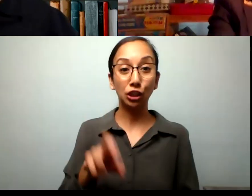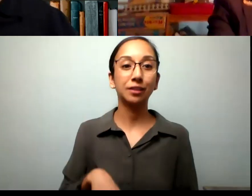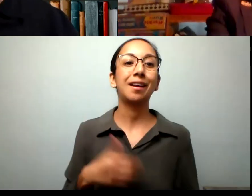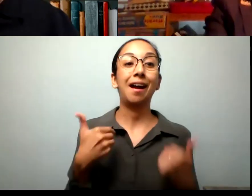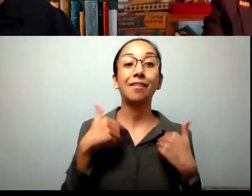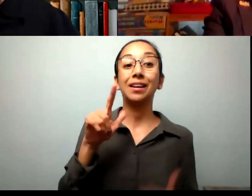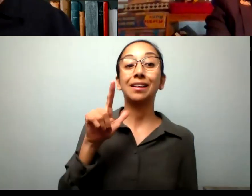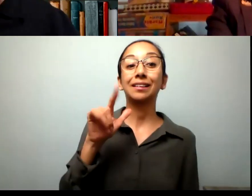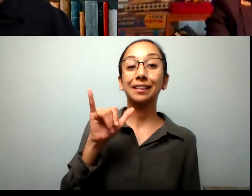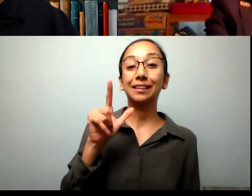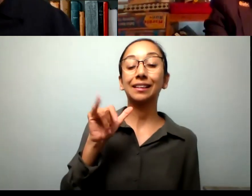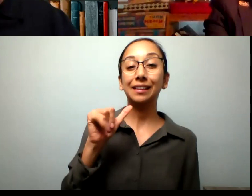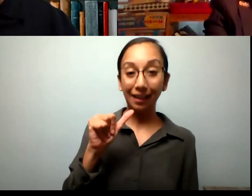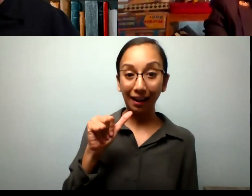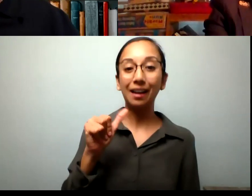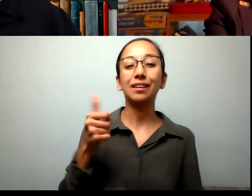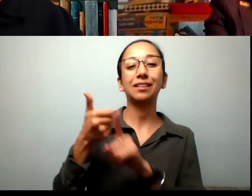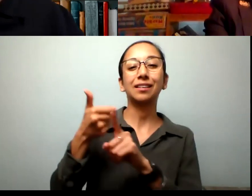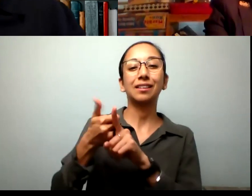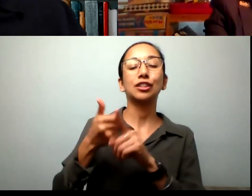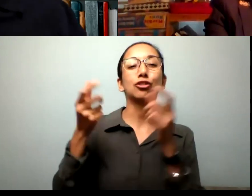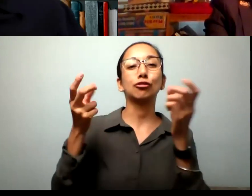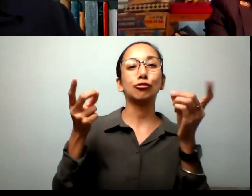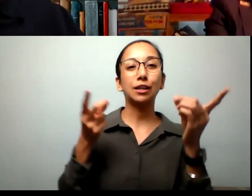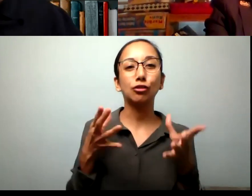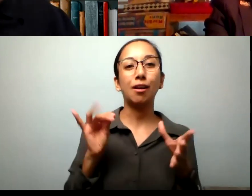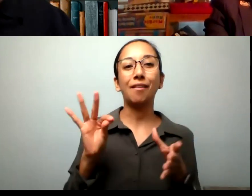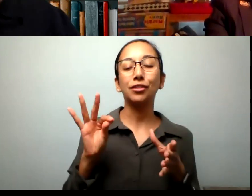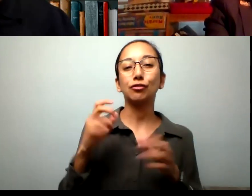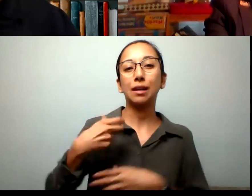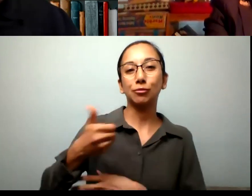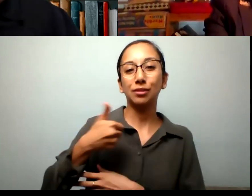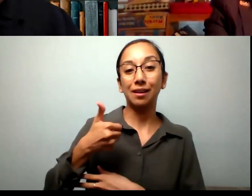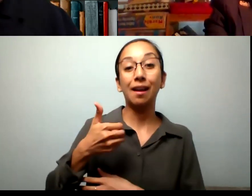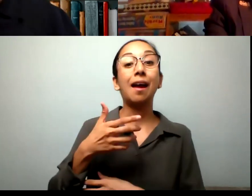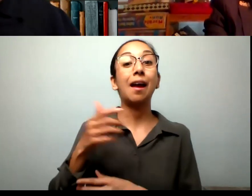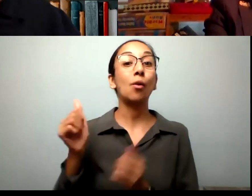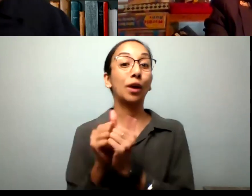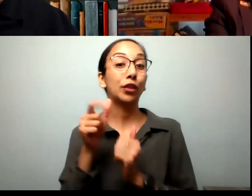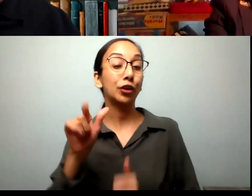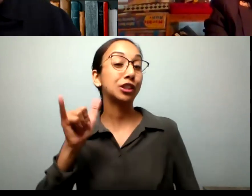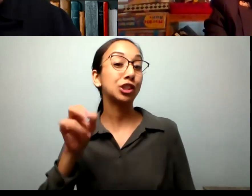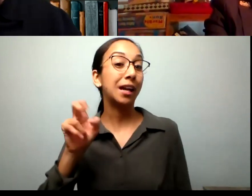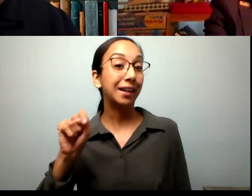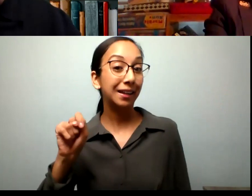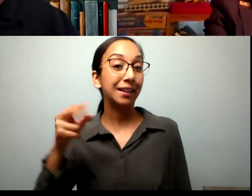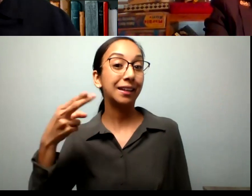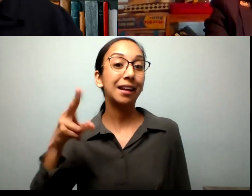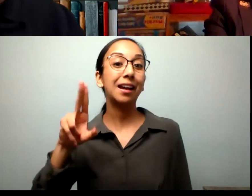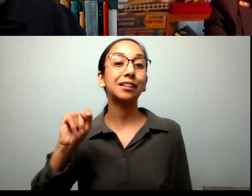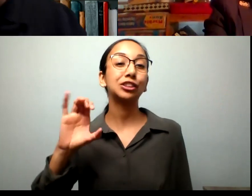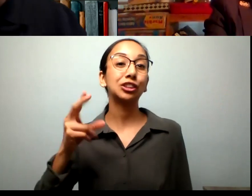the Director of Transportation. And with her, we have Janet Hutchinson. She is the